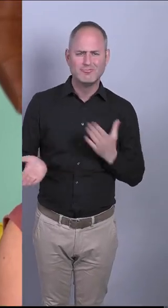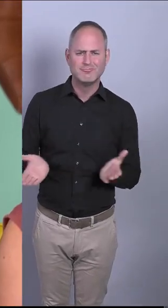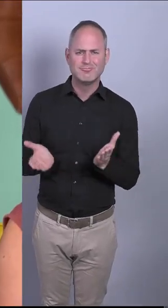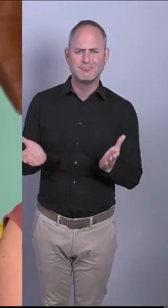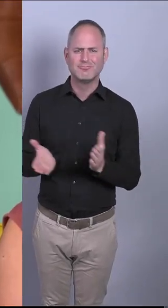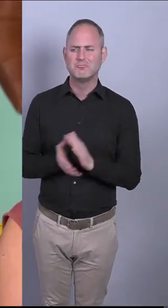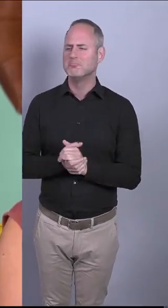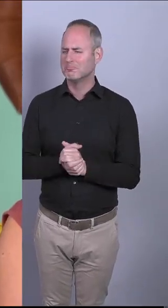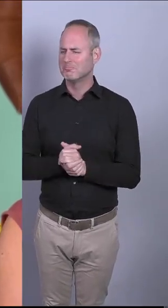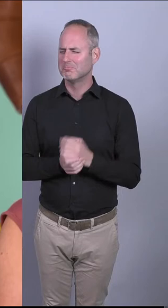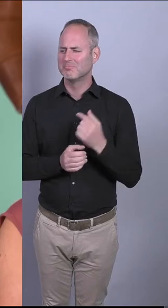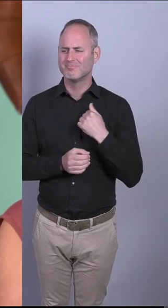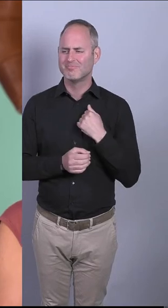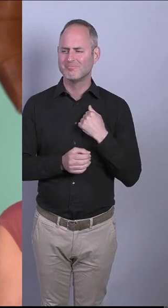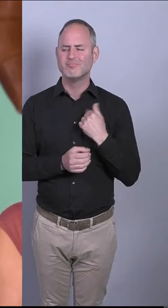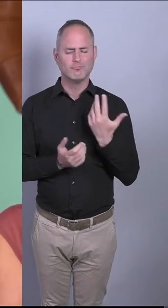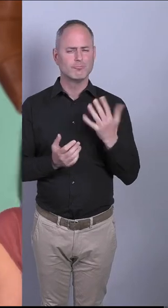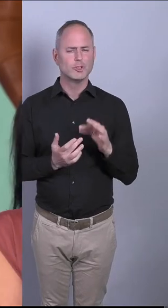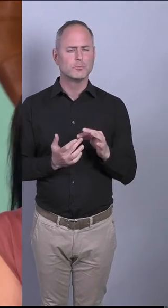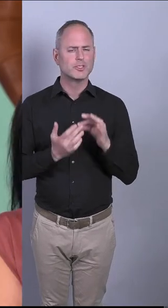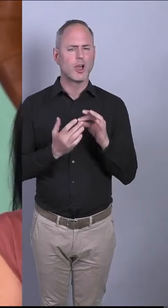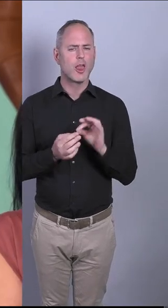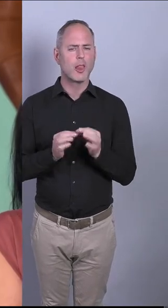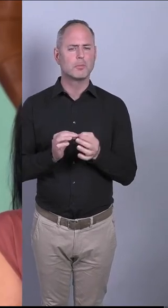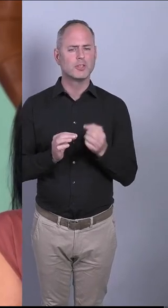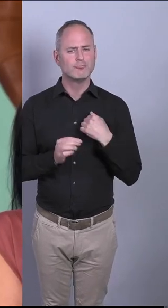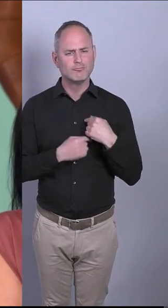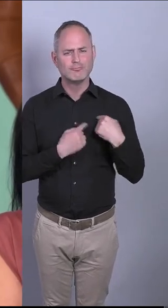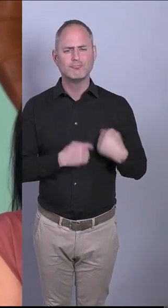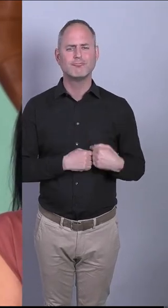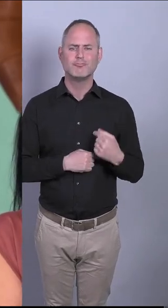and I just loved the chance to work together with so many different people.